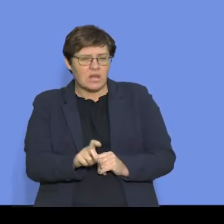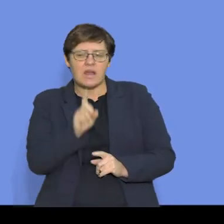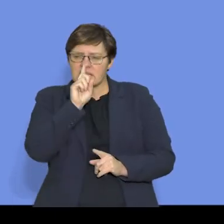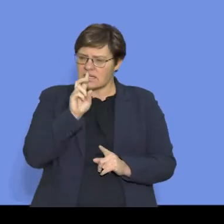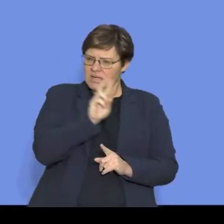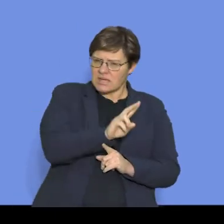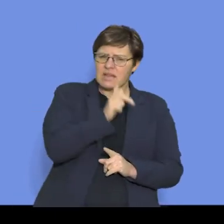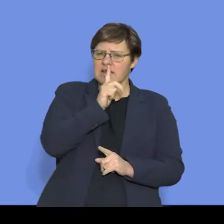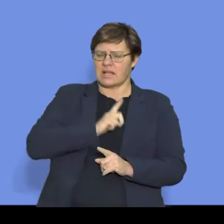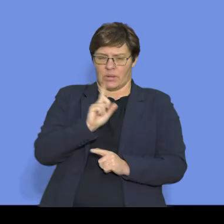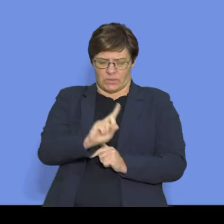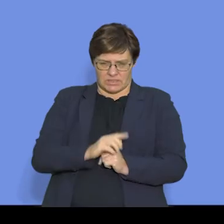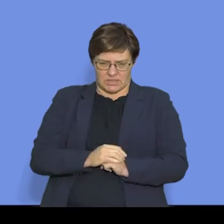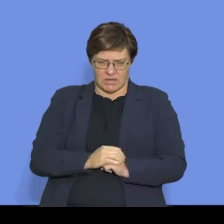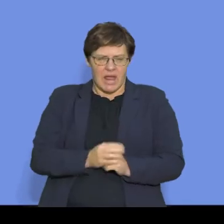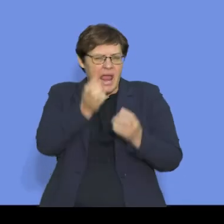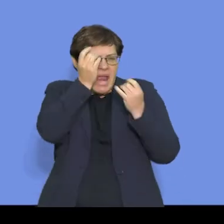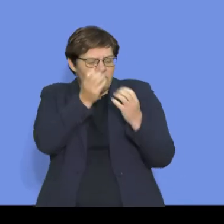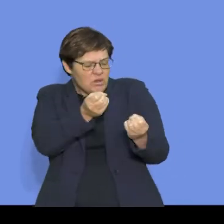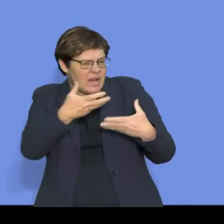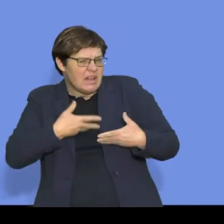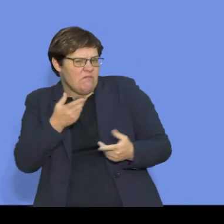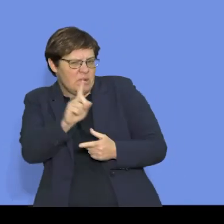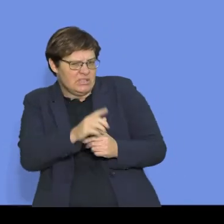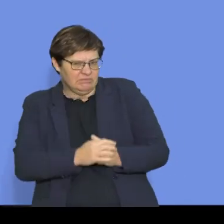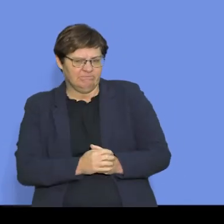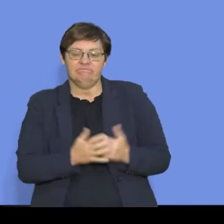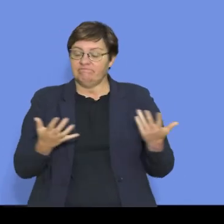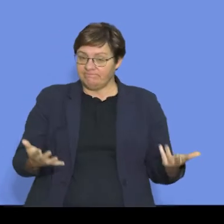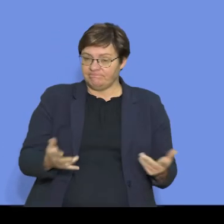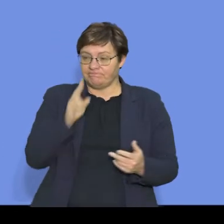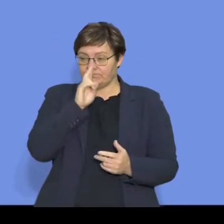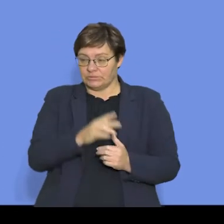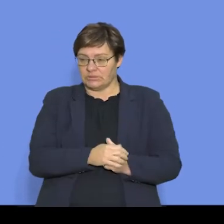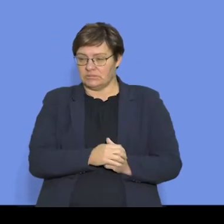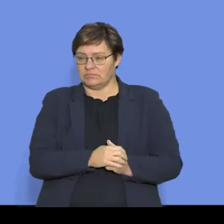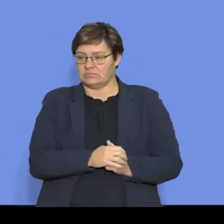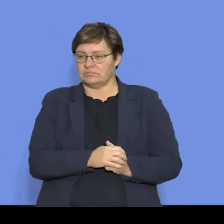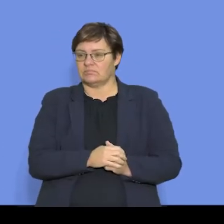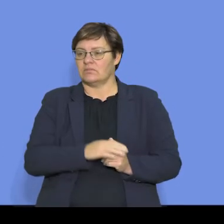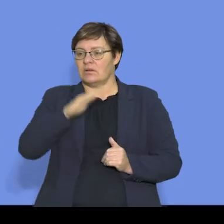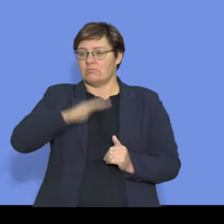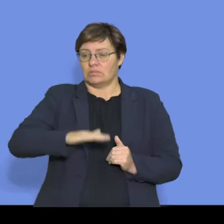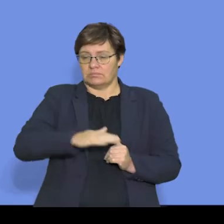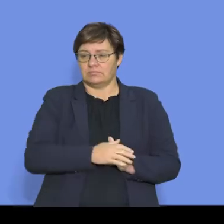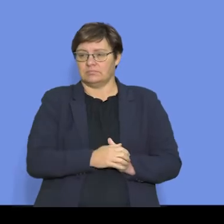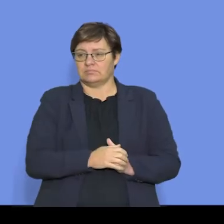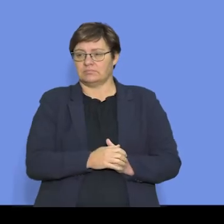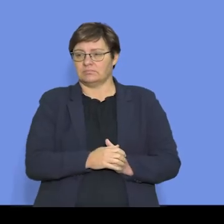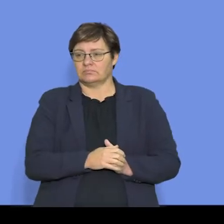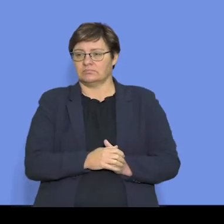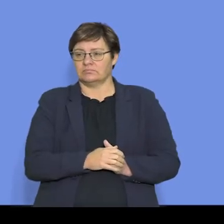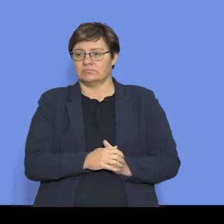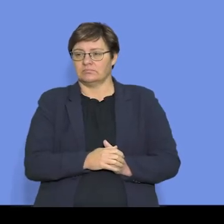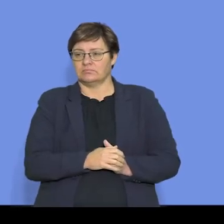this actually telling us? What information is it giving us? Firstly, at the bottom,